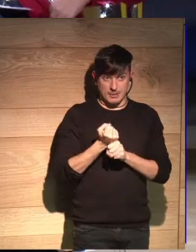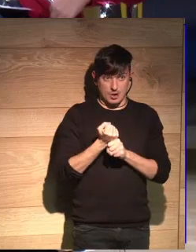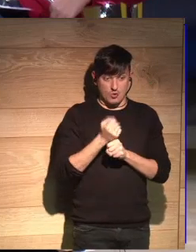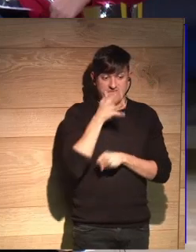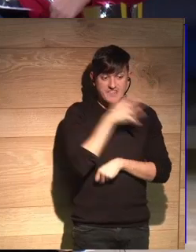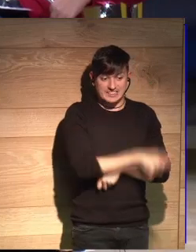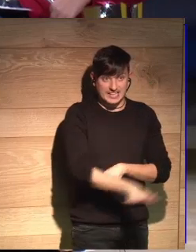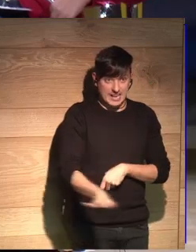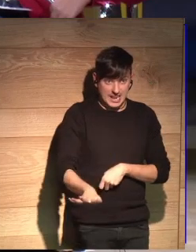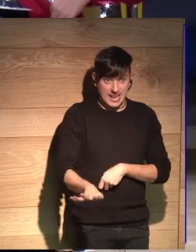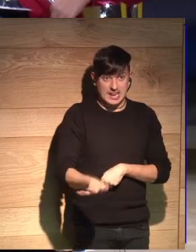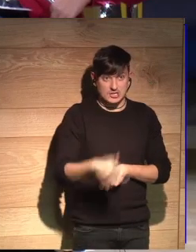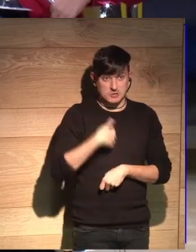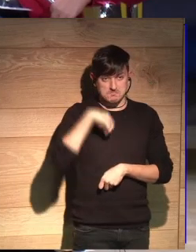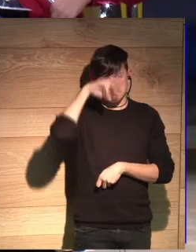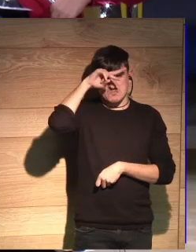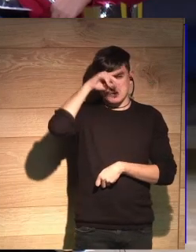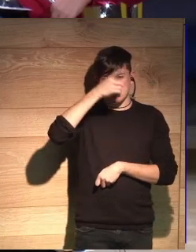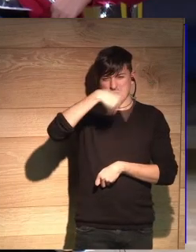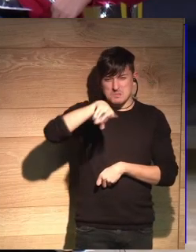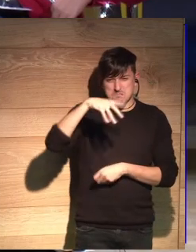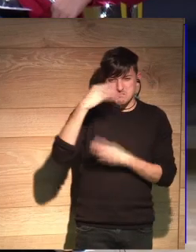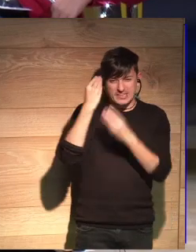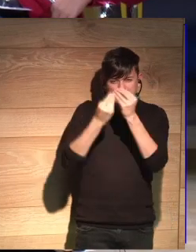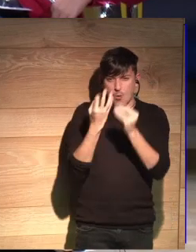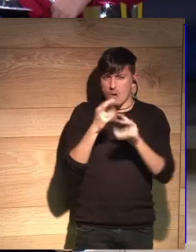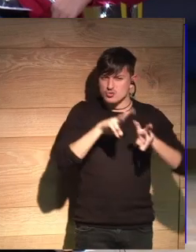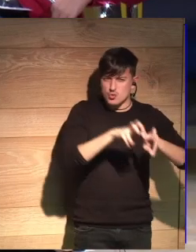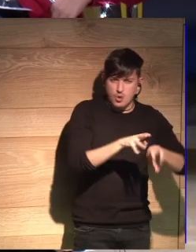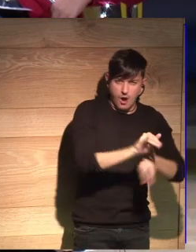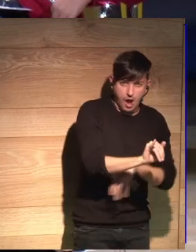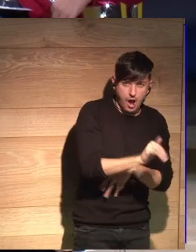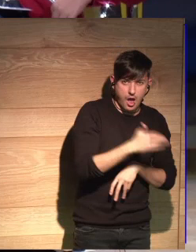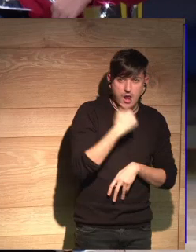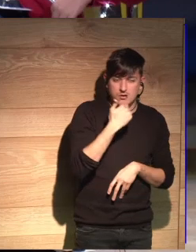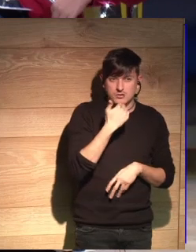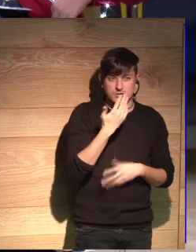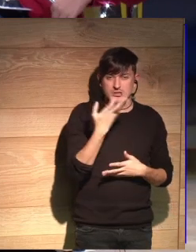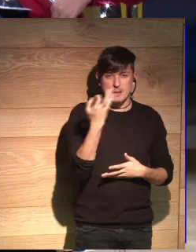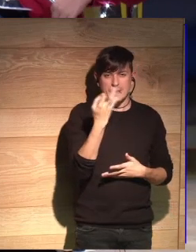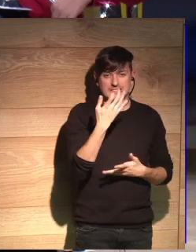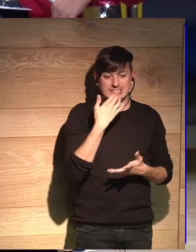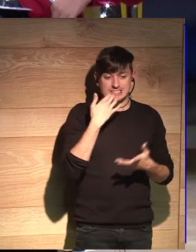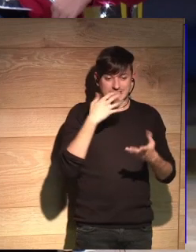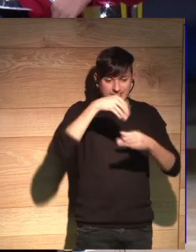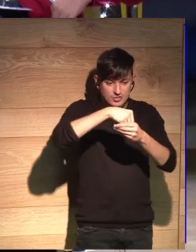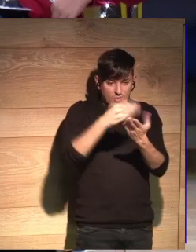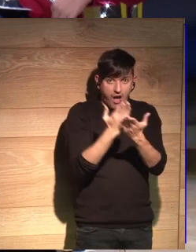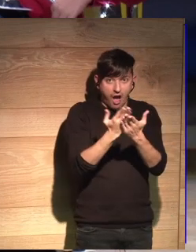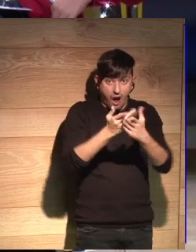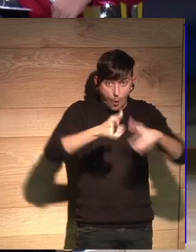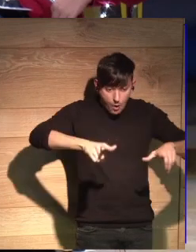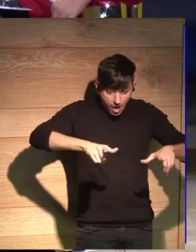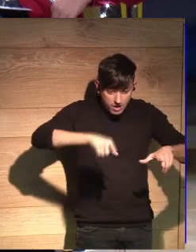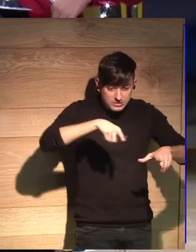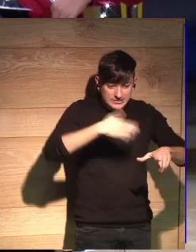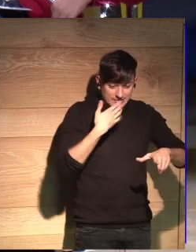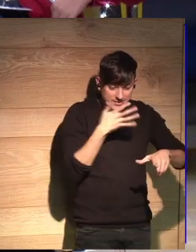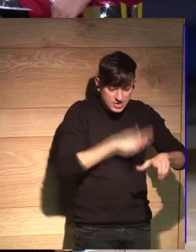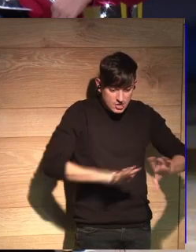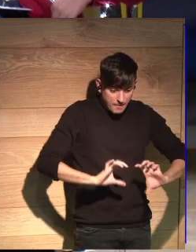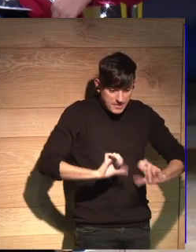I work with children, and I'm worried if is there any study or something what won't happen in the